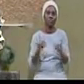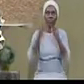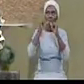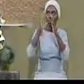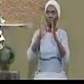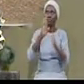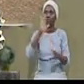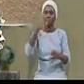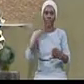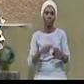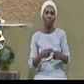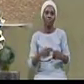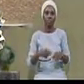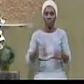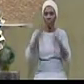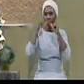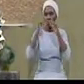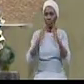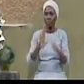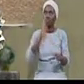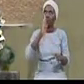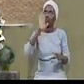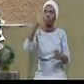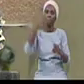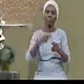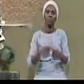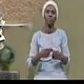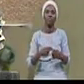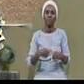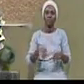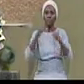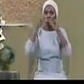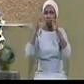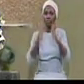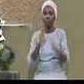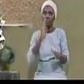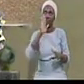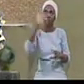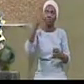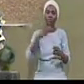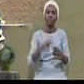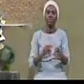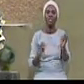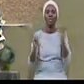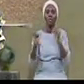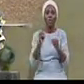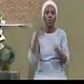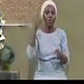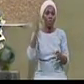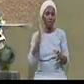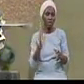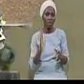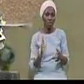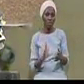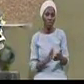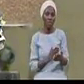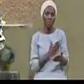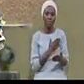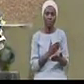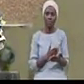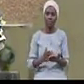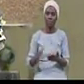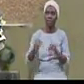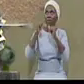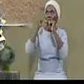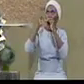Lord. Blessed be thy name, blessed be thy name, blessed be thy name, O Lord, blessed